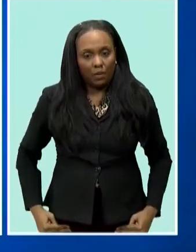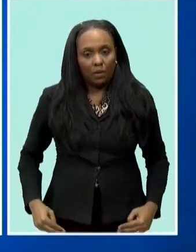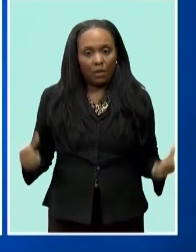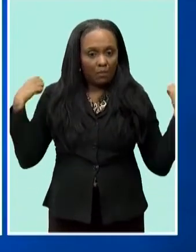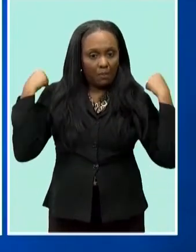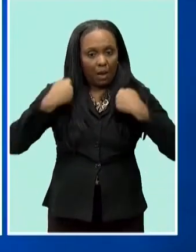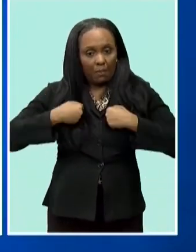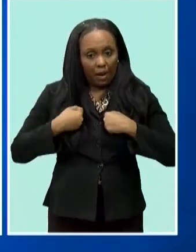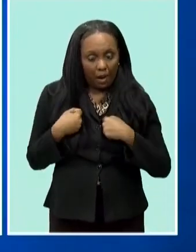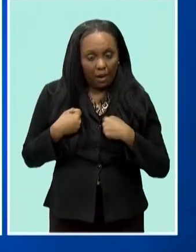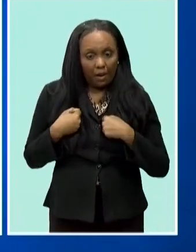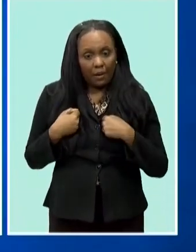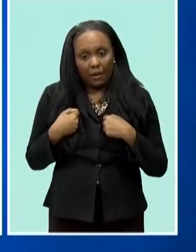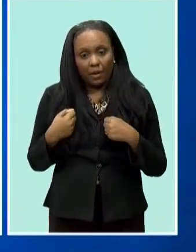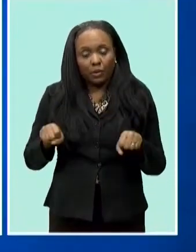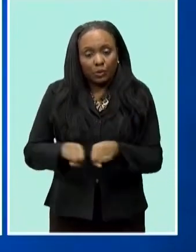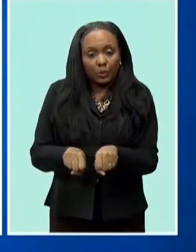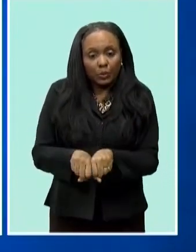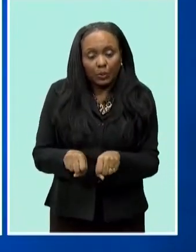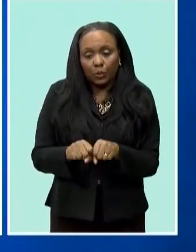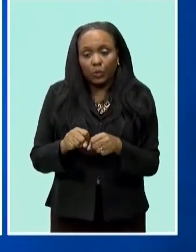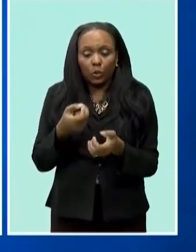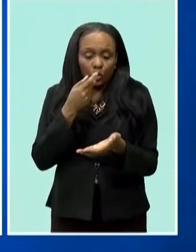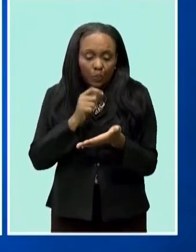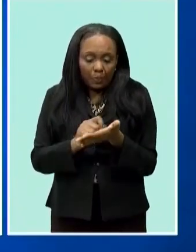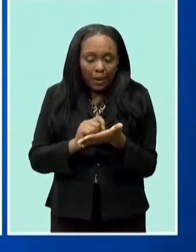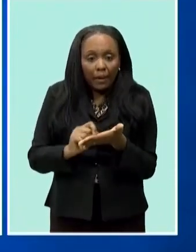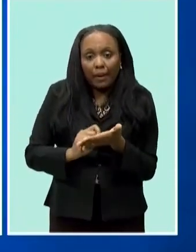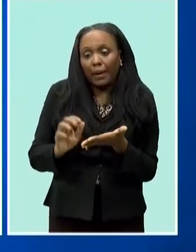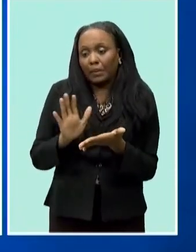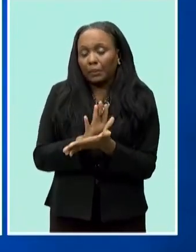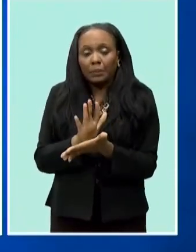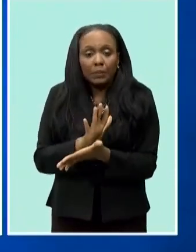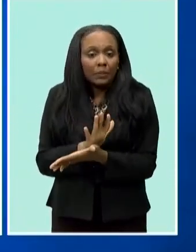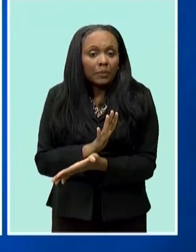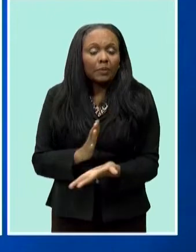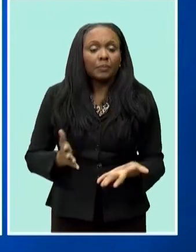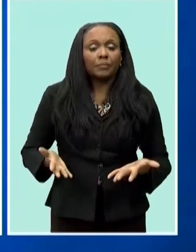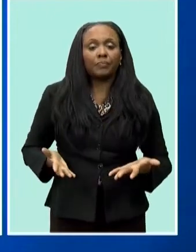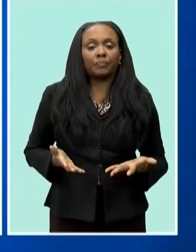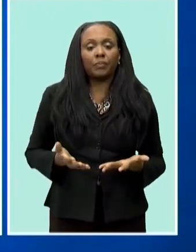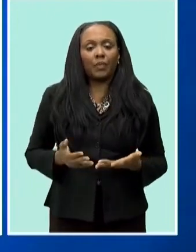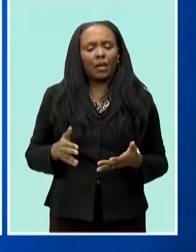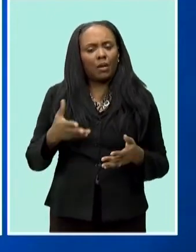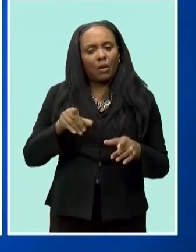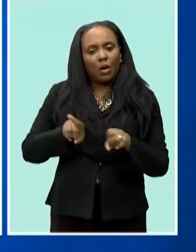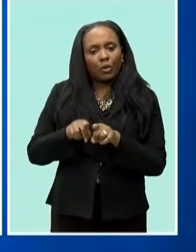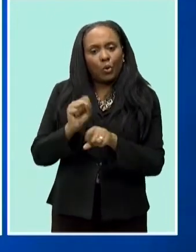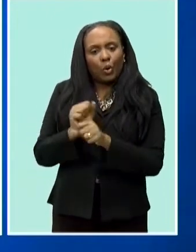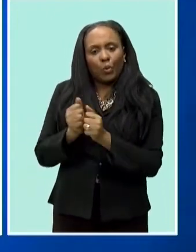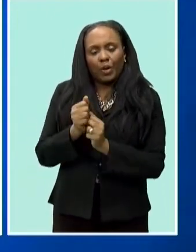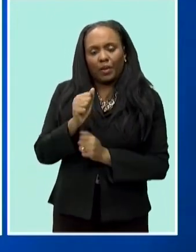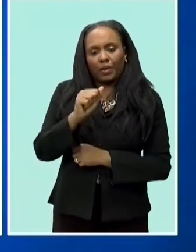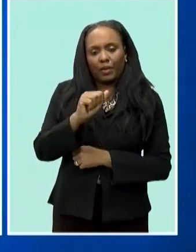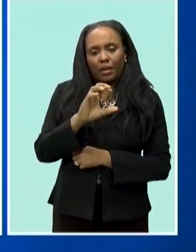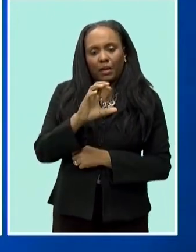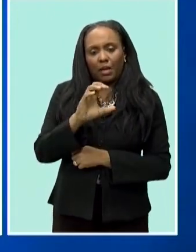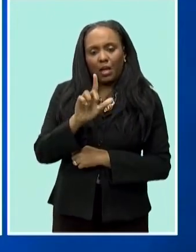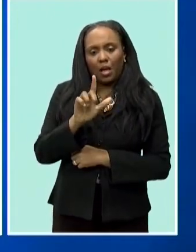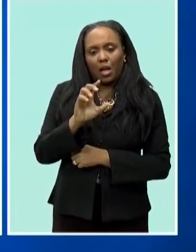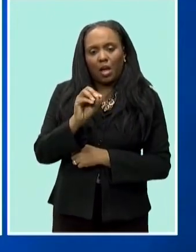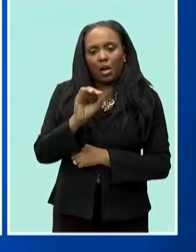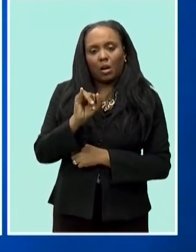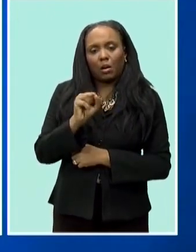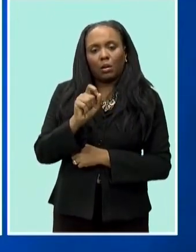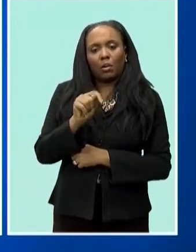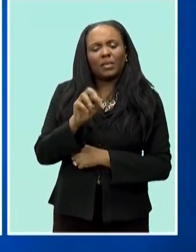shoes, stationery, and that's where Cloister came into play. And then we give